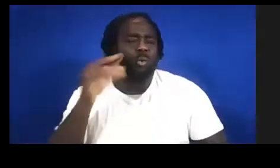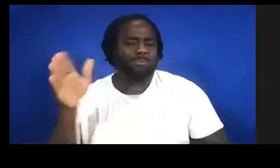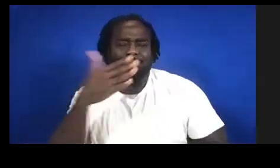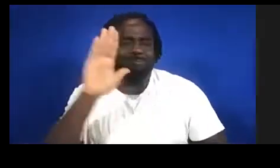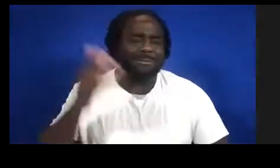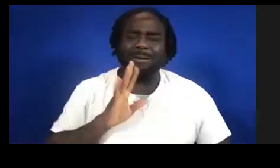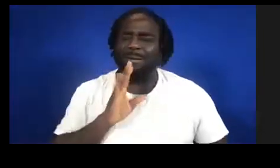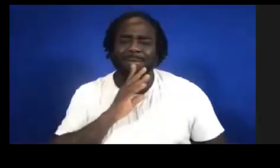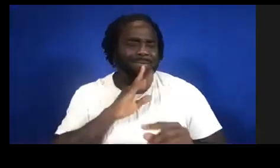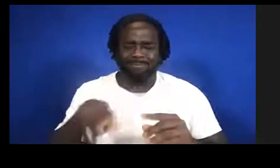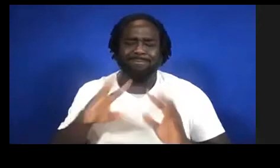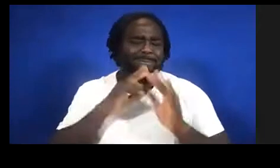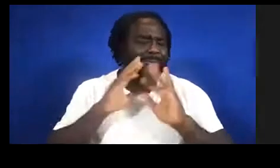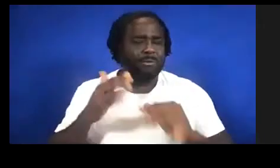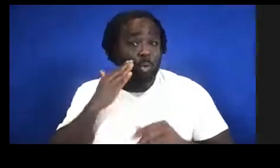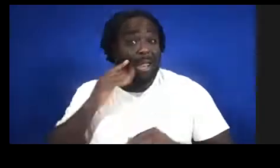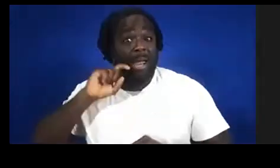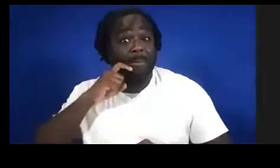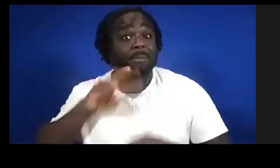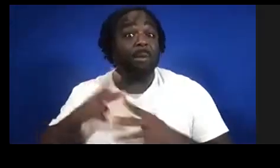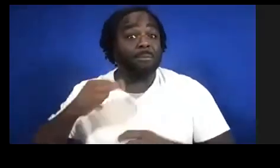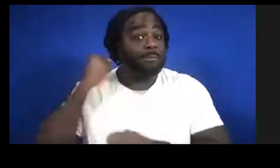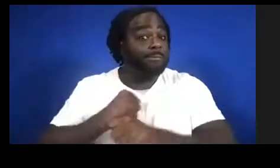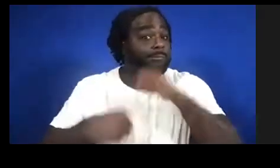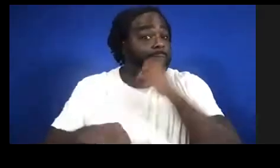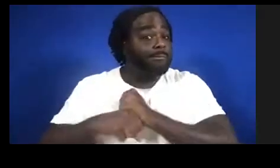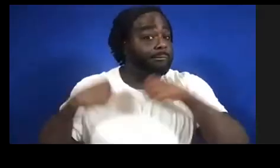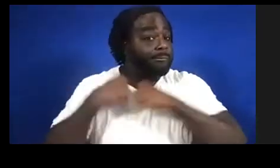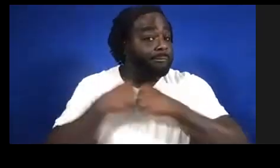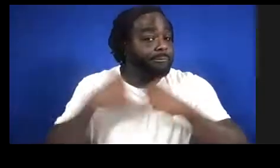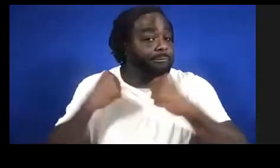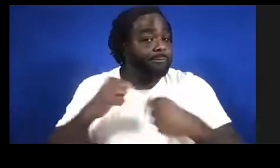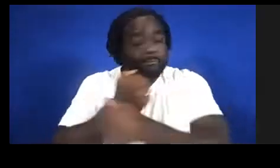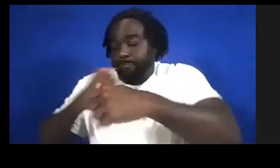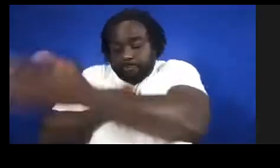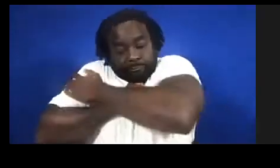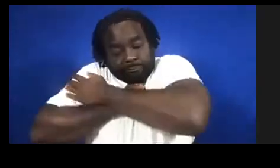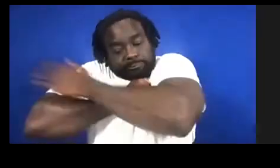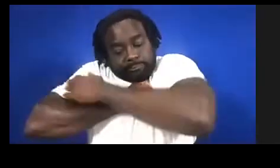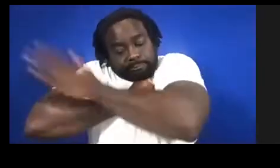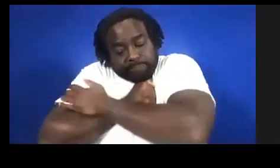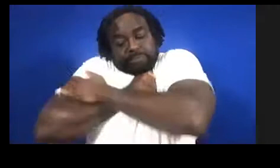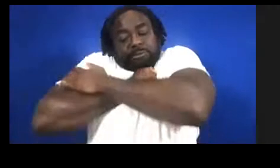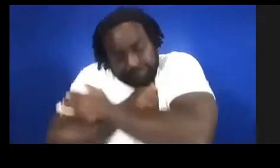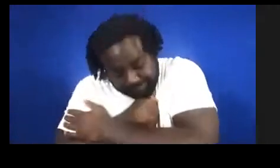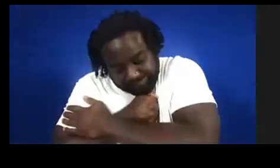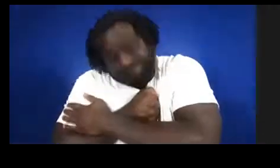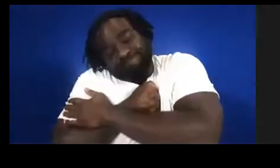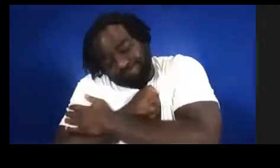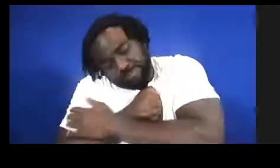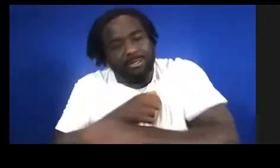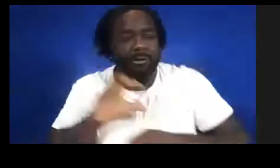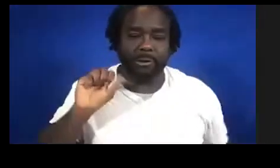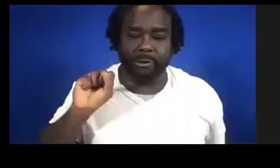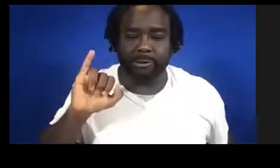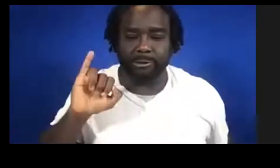supposed to be able to tell it to navigate and speak to it. And I love my